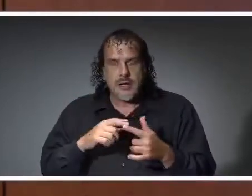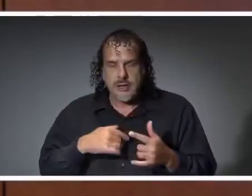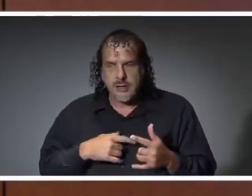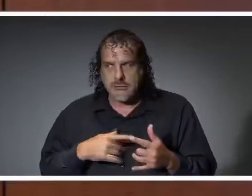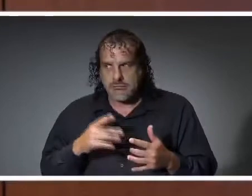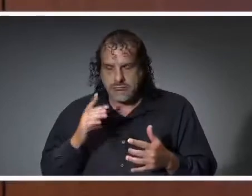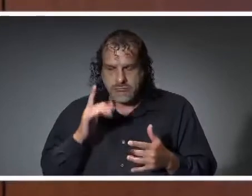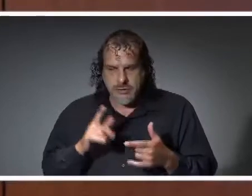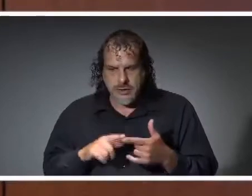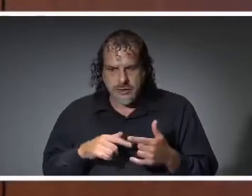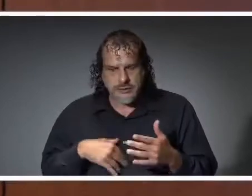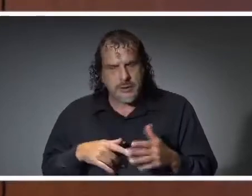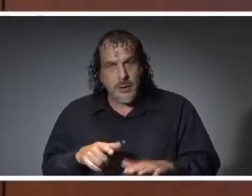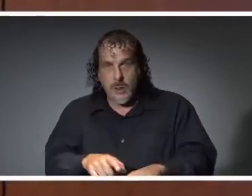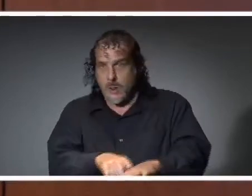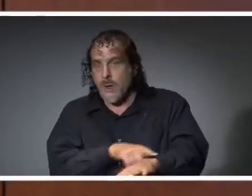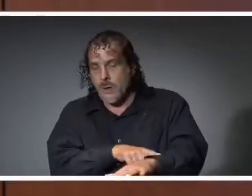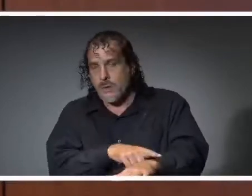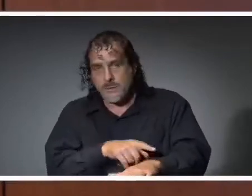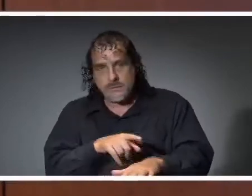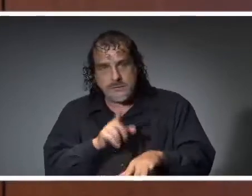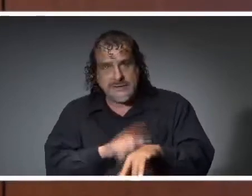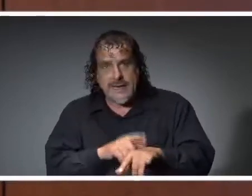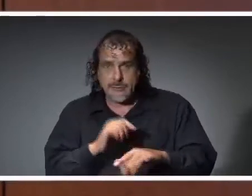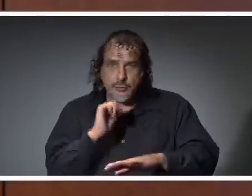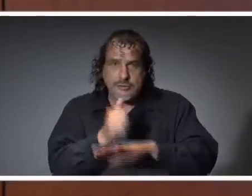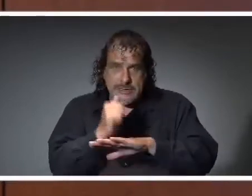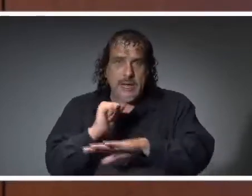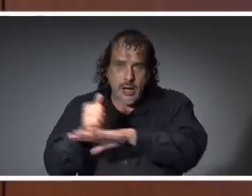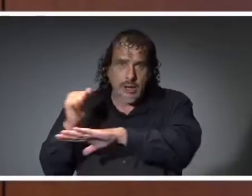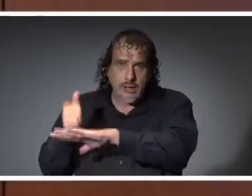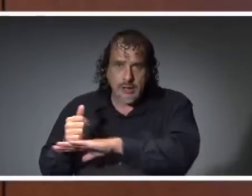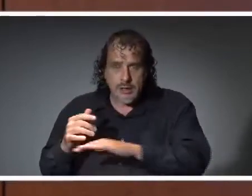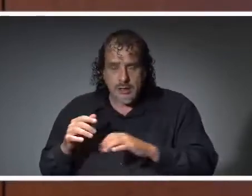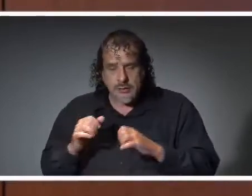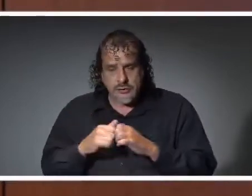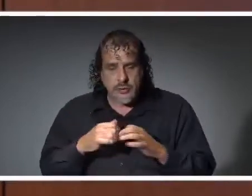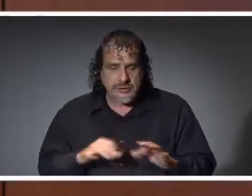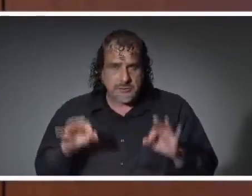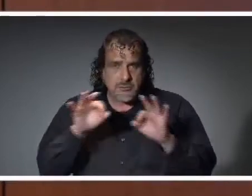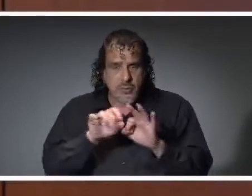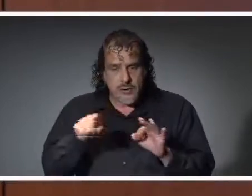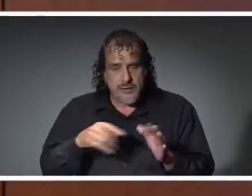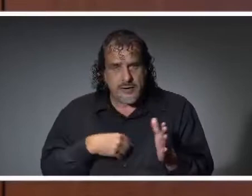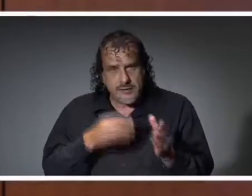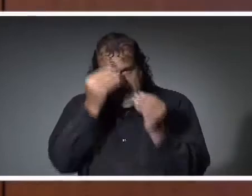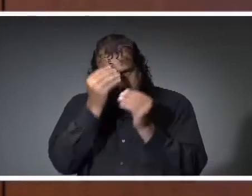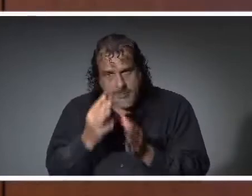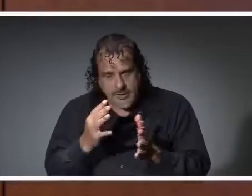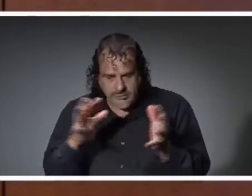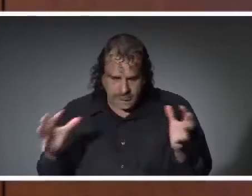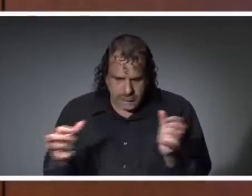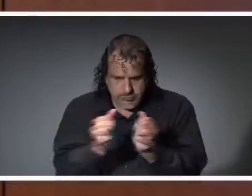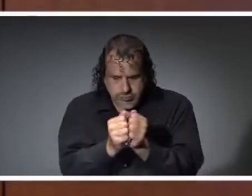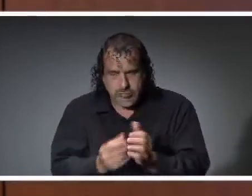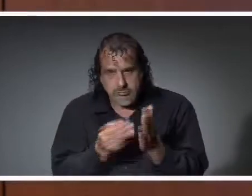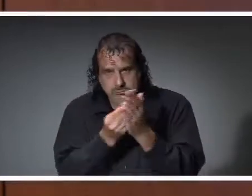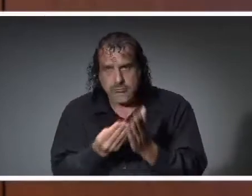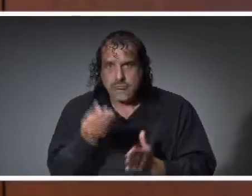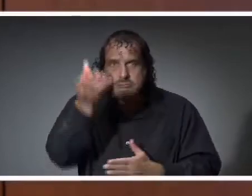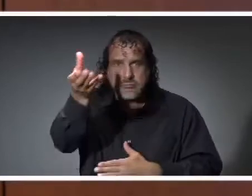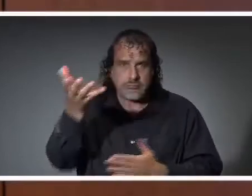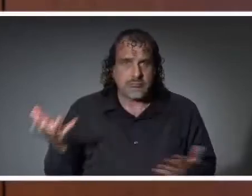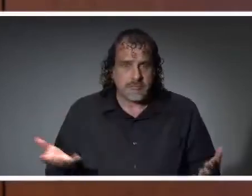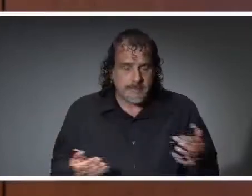very lengthy project once it would begin, so it's very important that this data be put together. Well, just to give a little